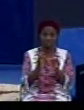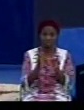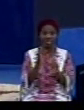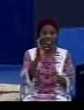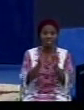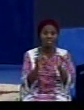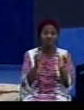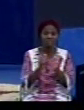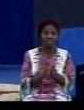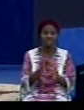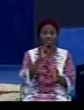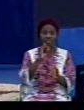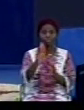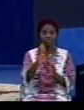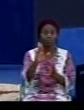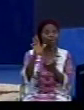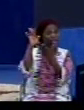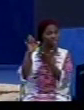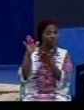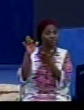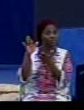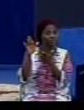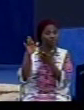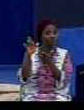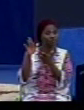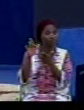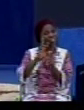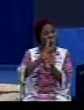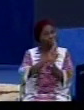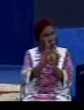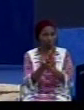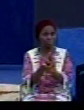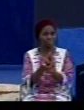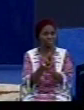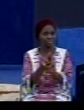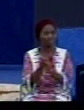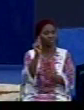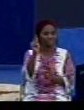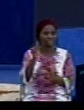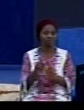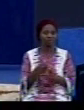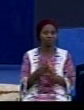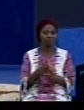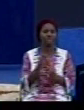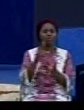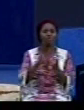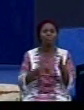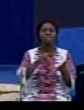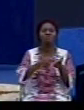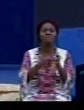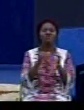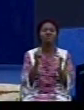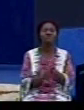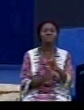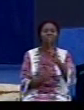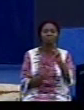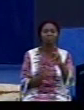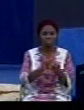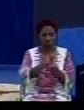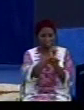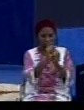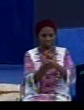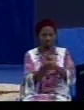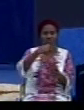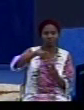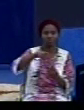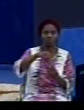that is your expectation, repent ye therefore. What does that mean? Turn around and